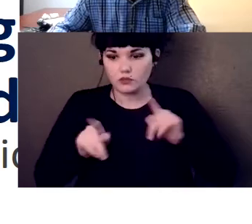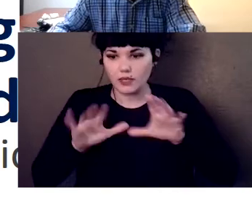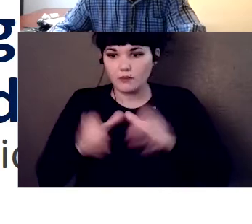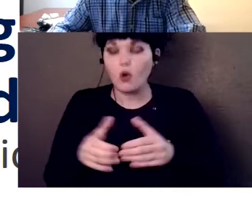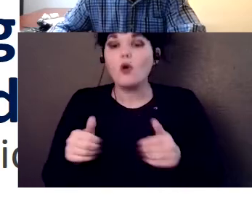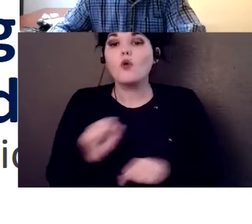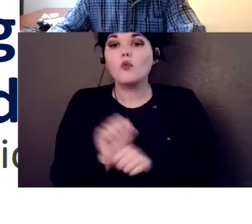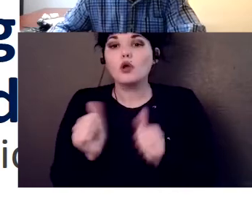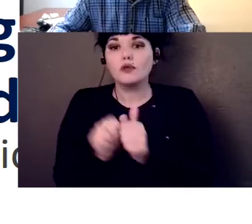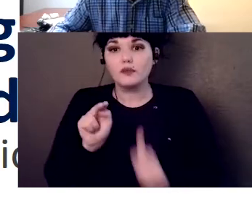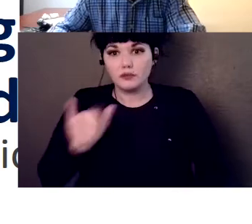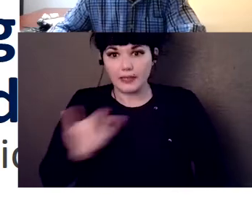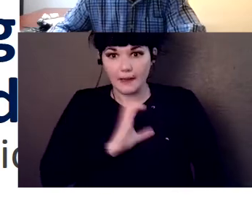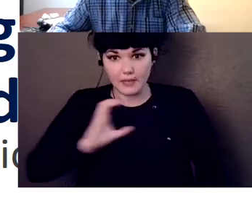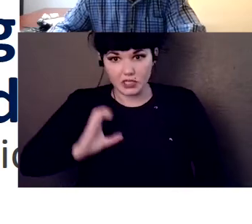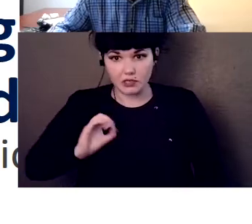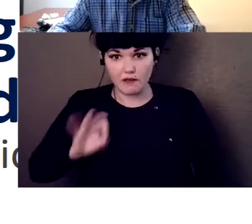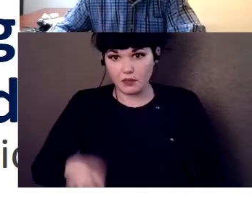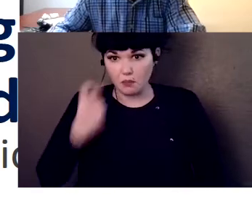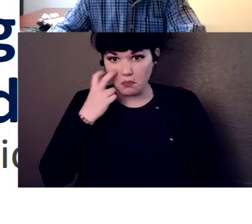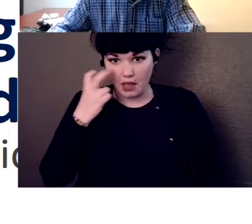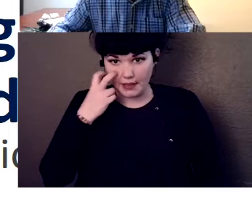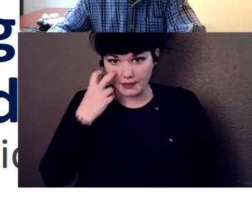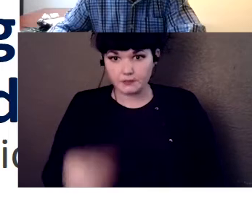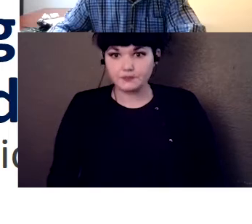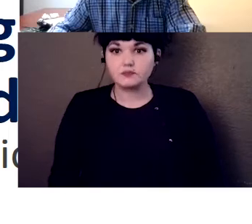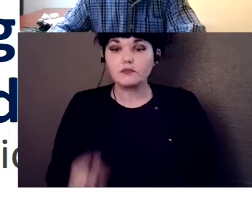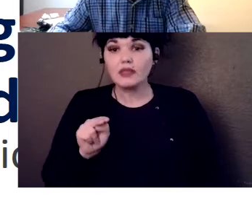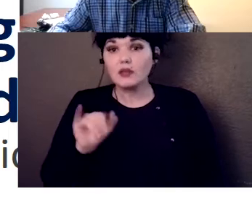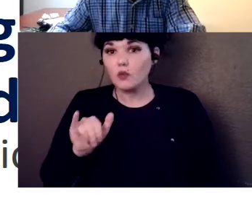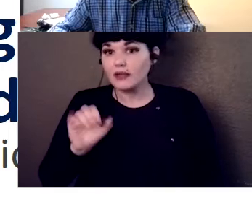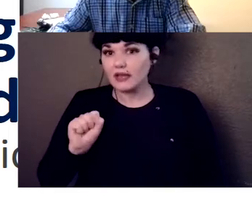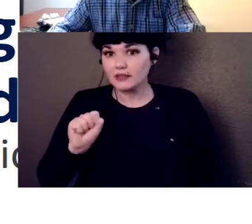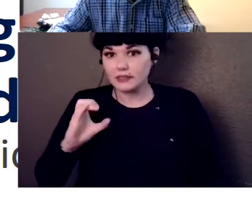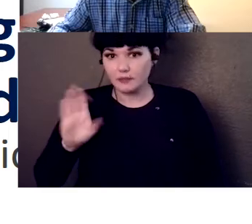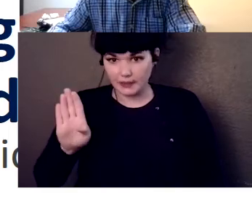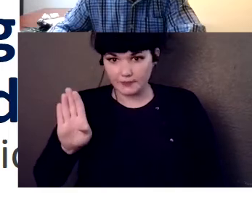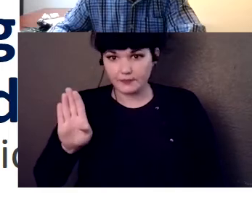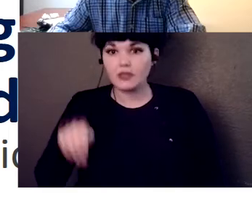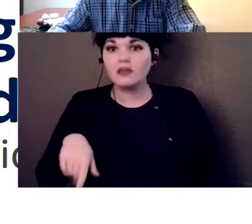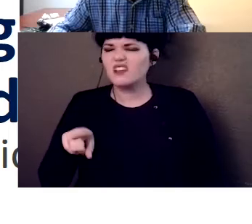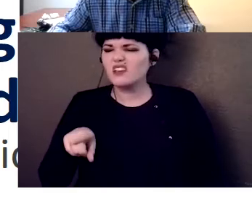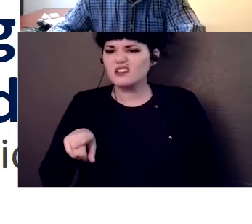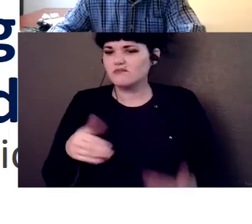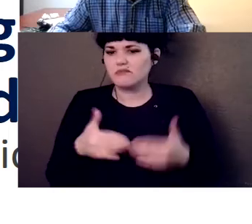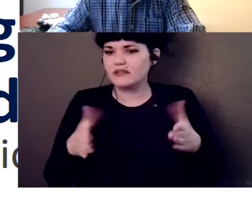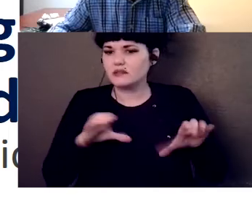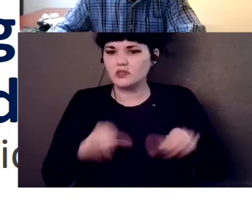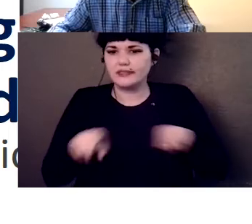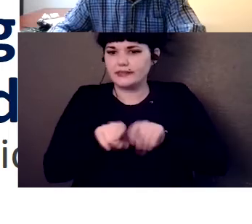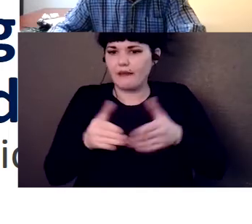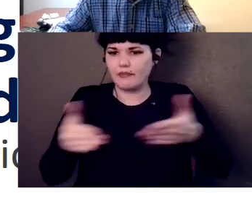is the NYSCB. The NYSCB essentially does the same thing as Access VR,